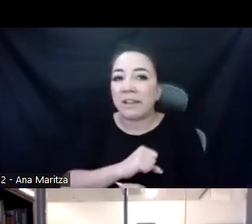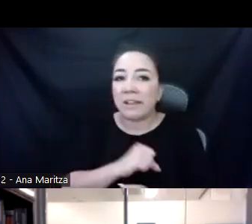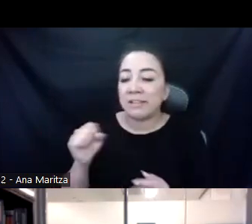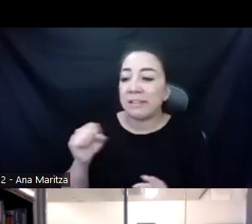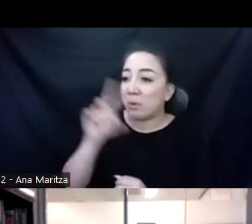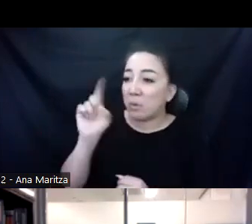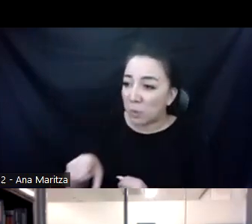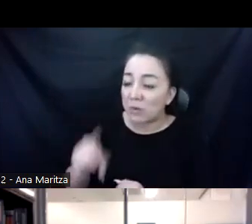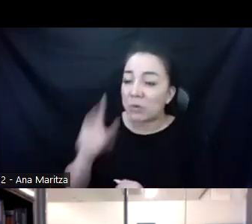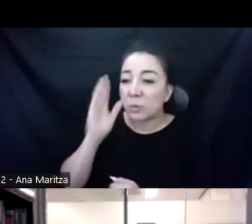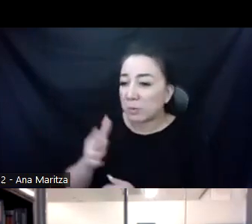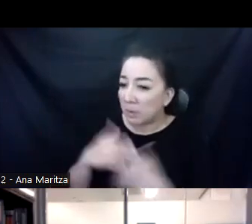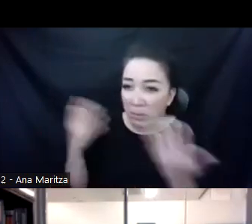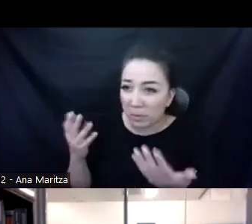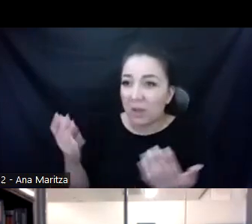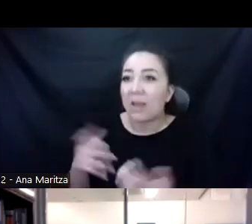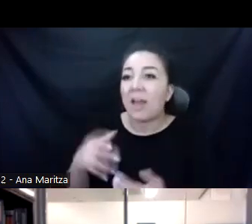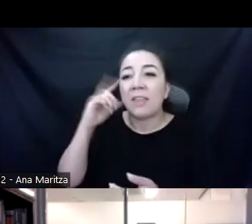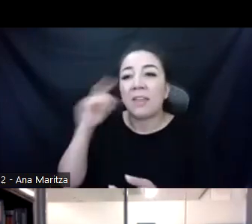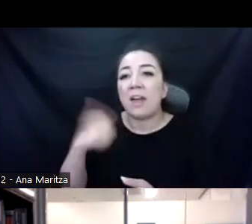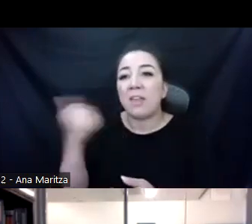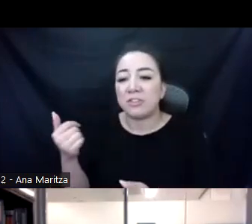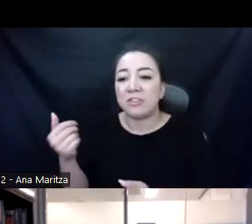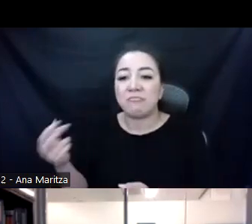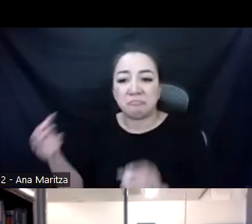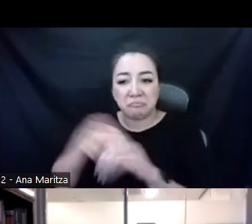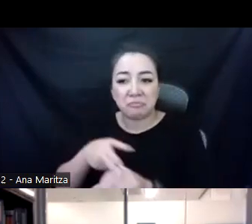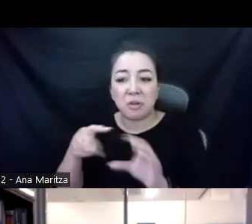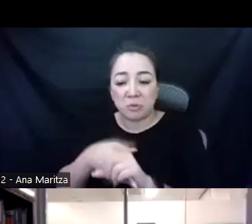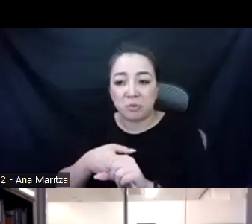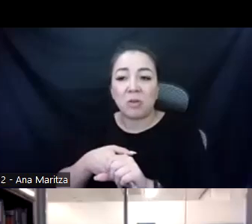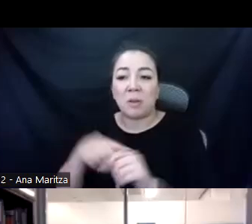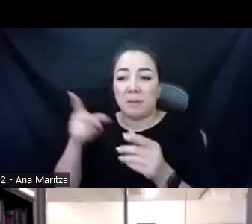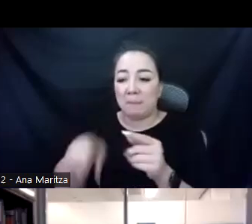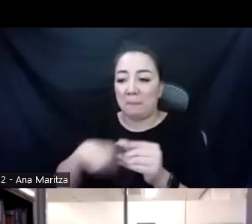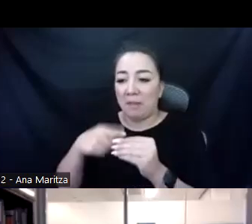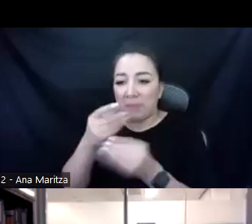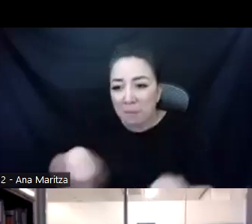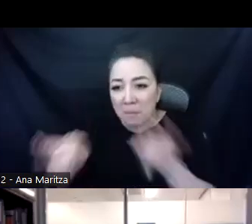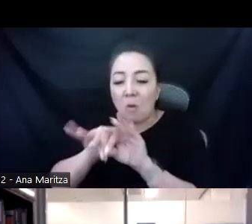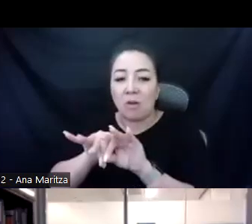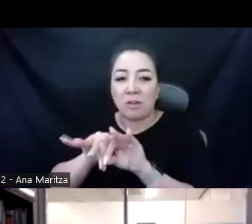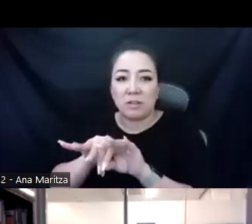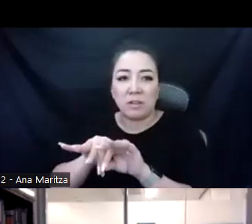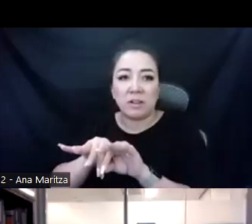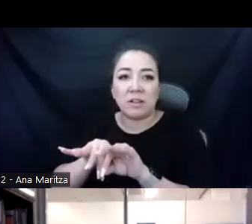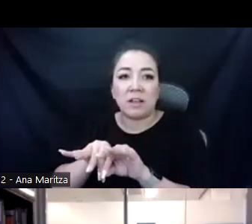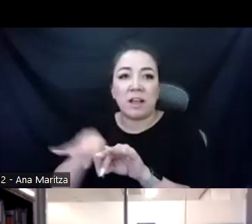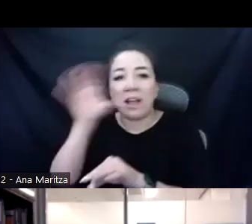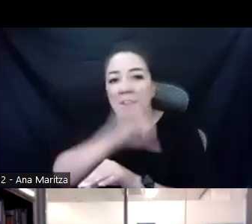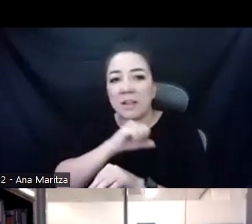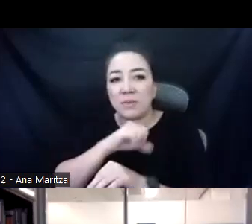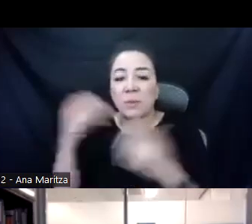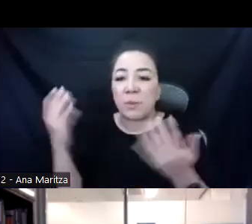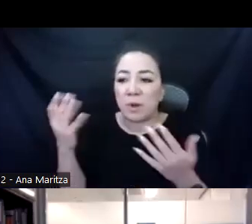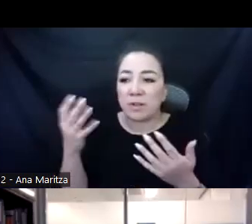question would be, like, I mean, I think others should weigh in about the importance of that. And is there way, I guess, with the ones